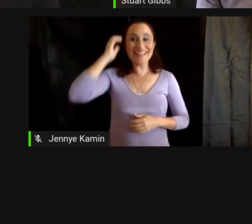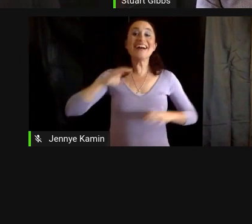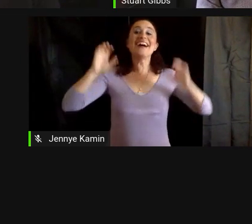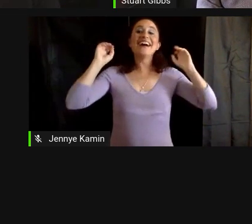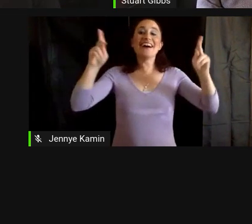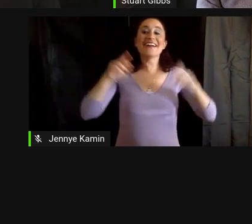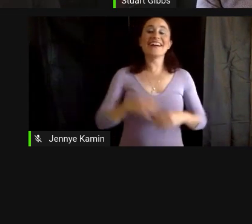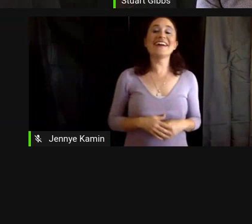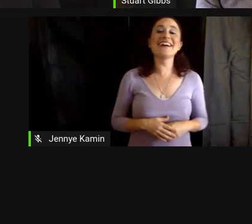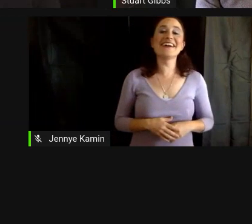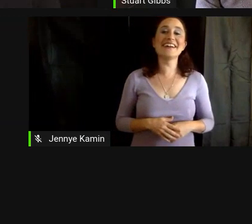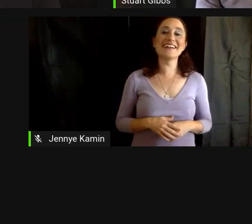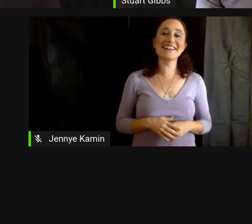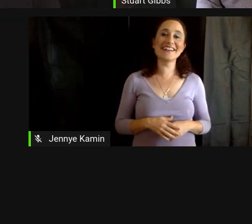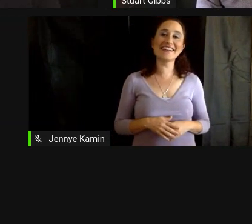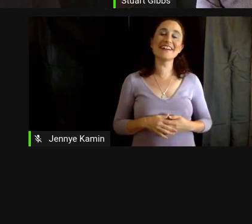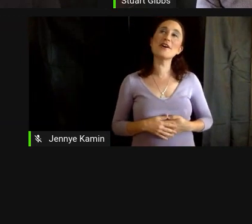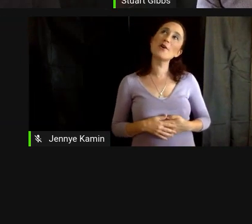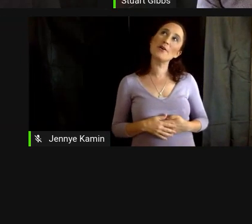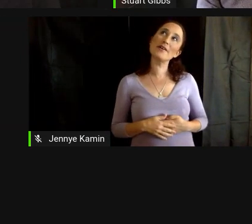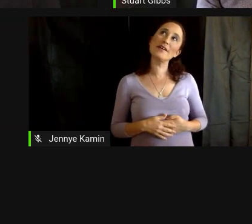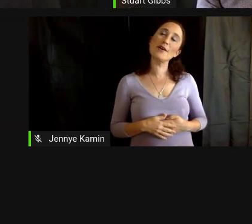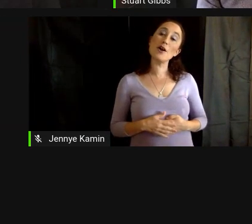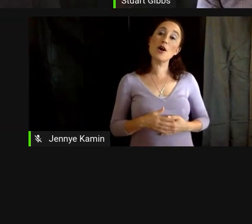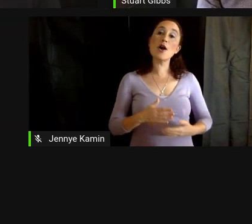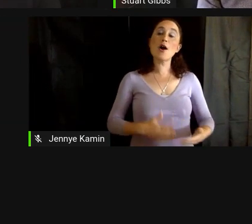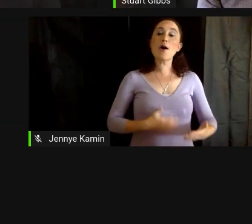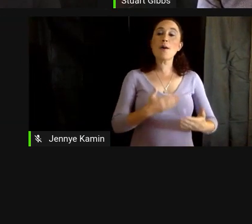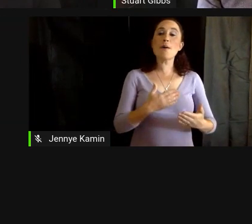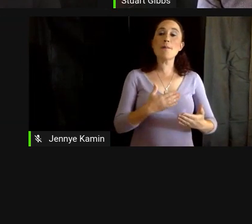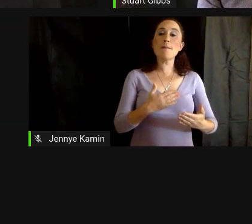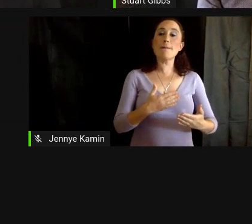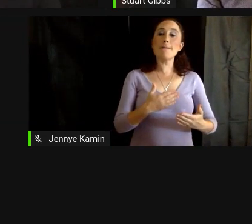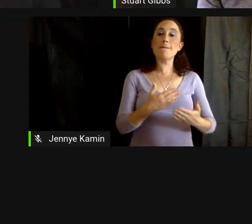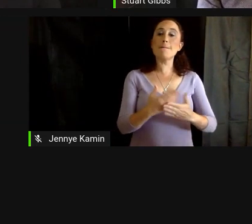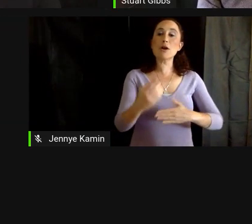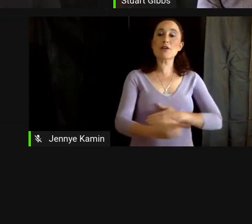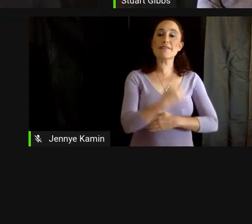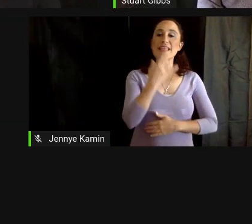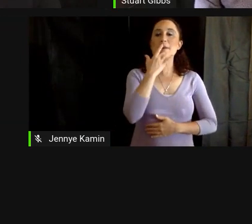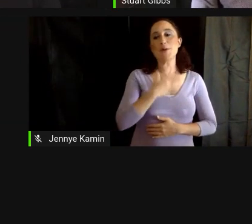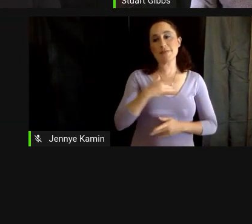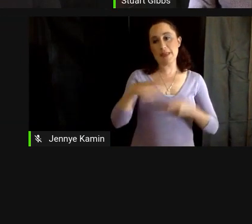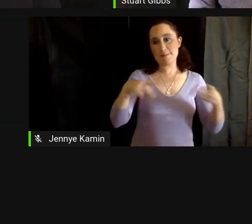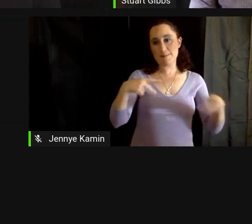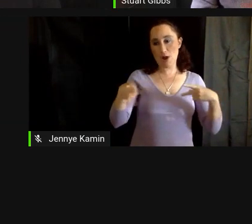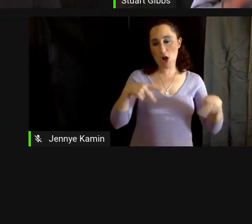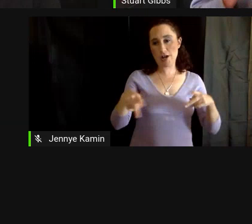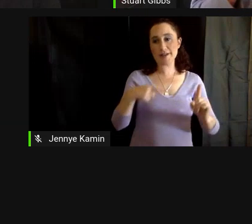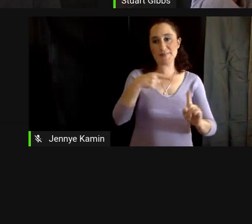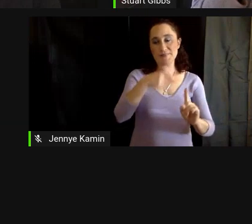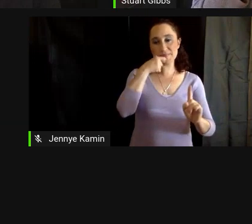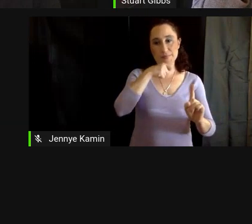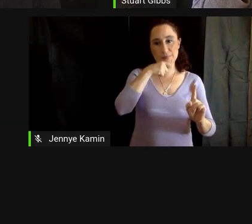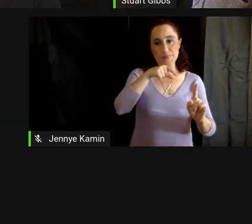Okay, so I'm going to start. Let's see. It's going to be a birthday party at some. It's going to be this girl's birthday party. We're going to call